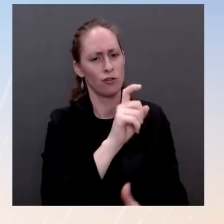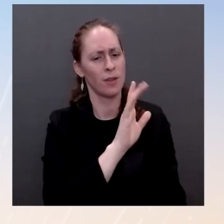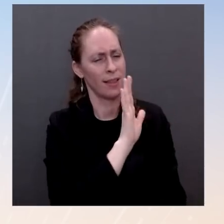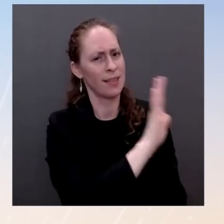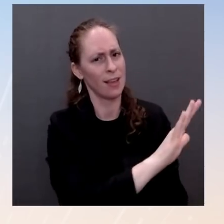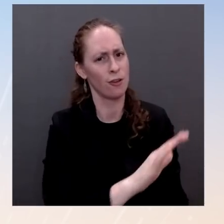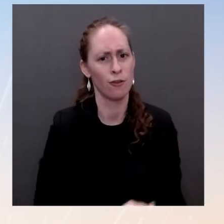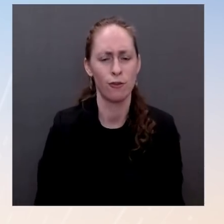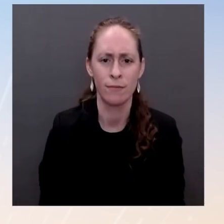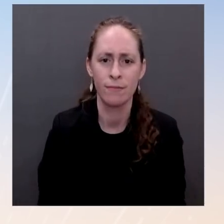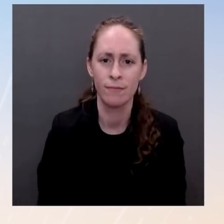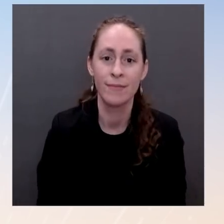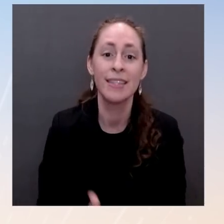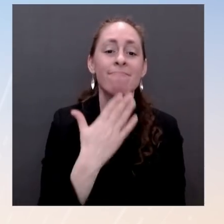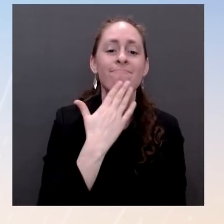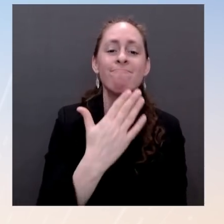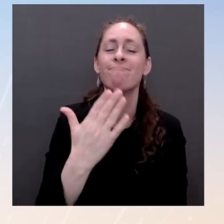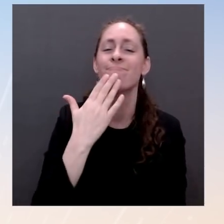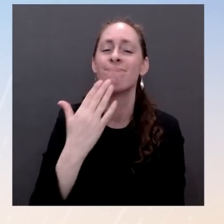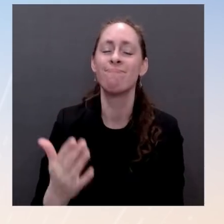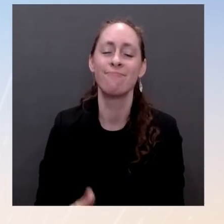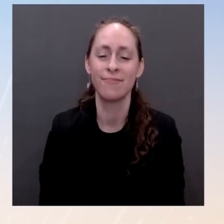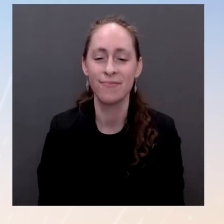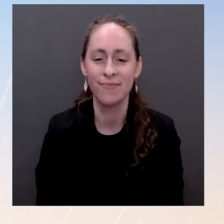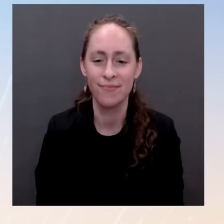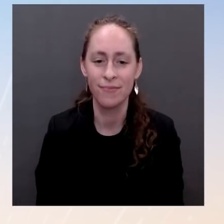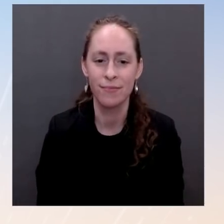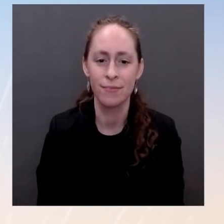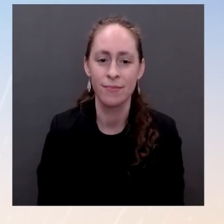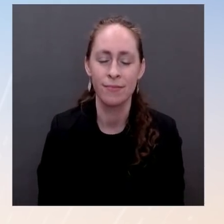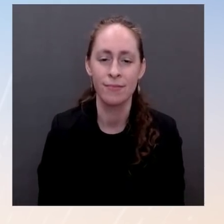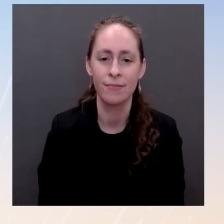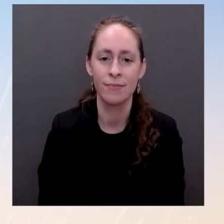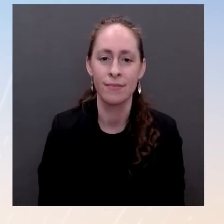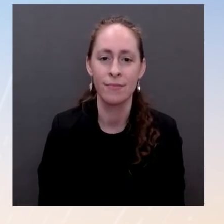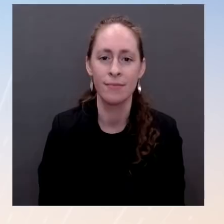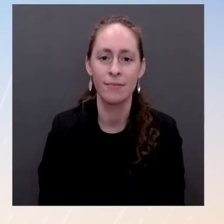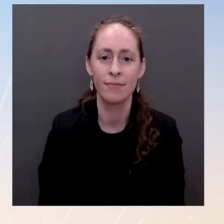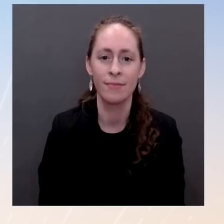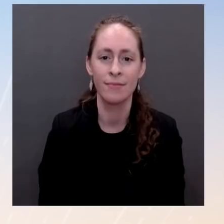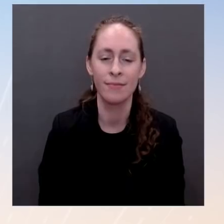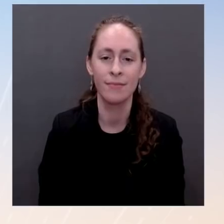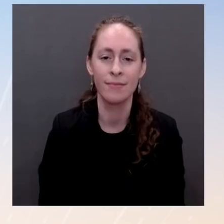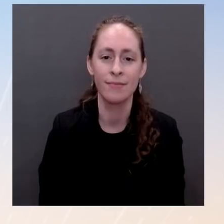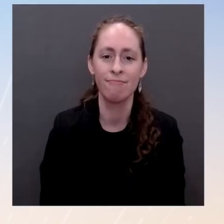Biden meet in person with the Russian president? I think I answered that question a little bit earlier.